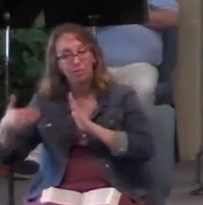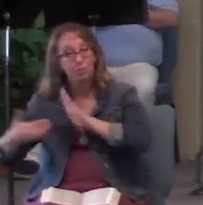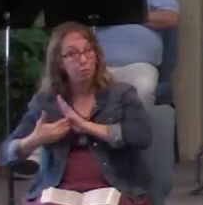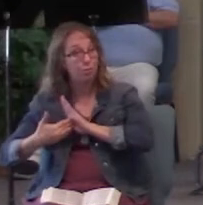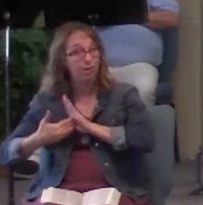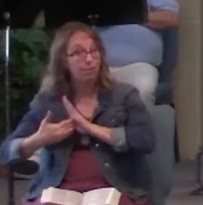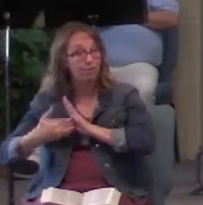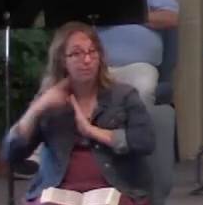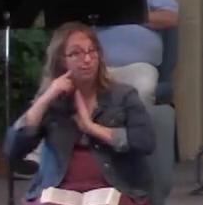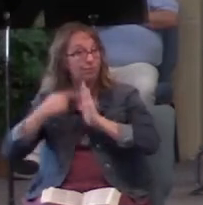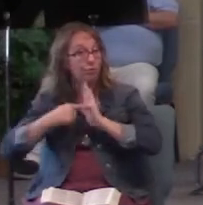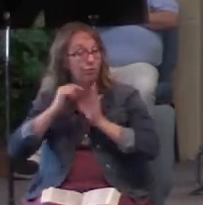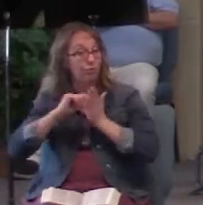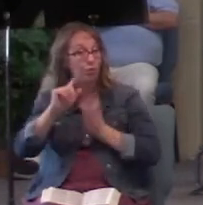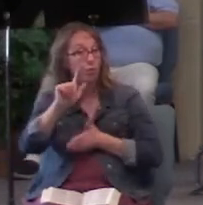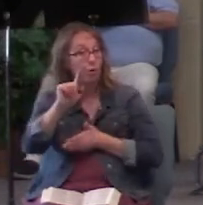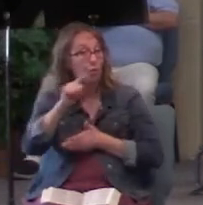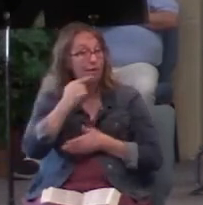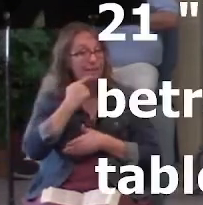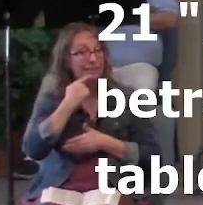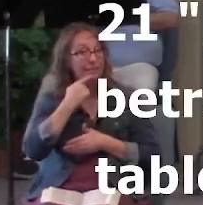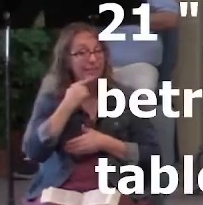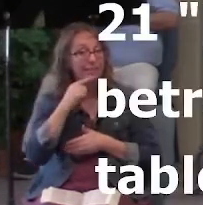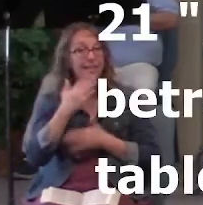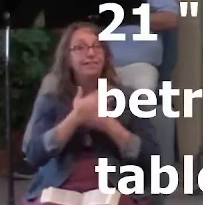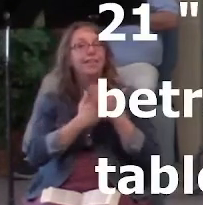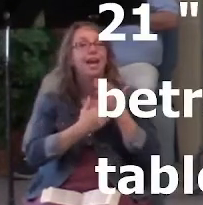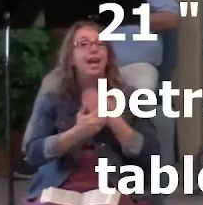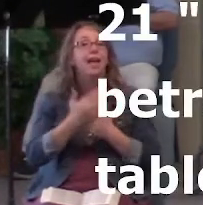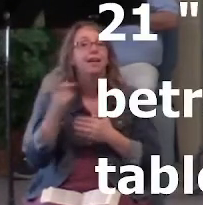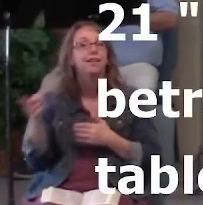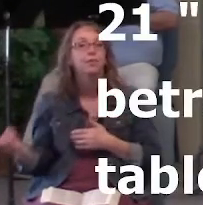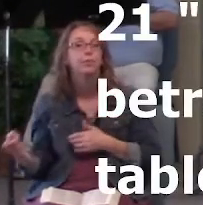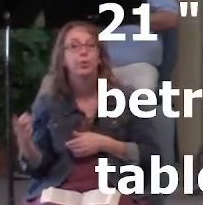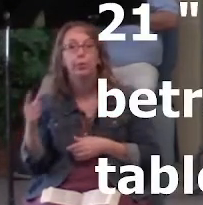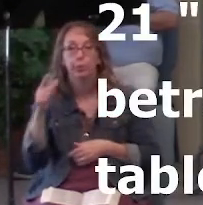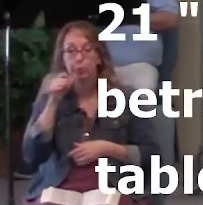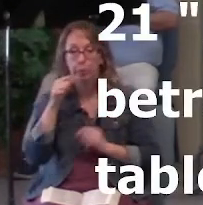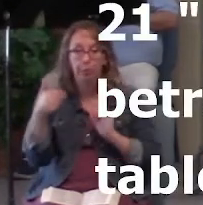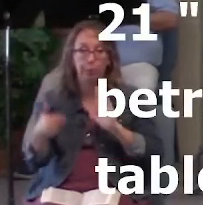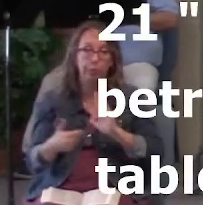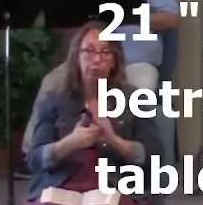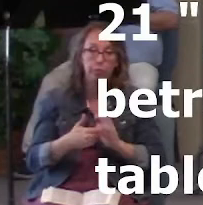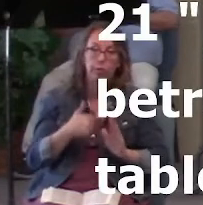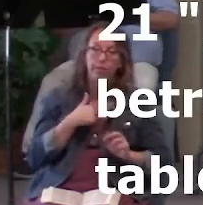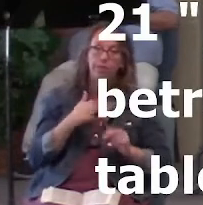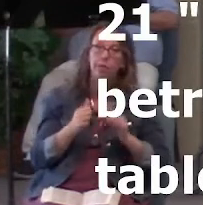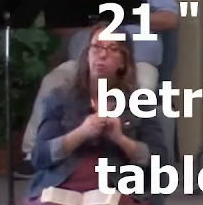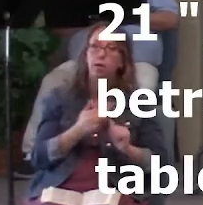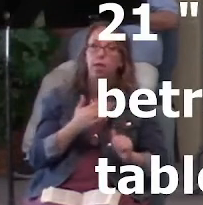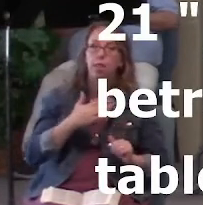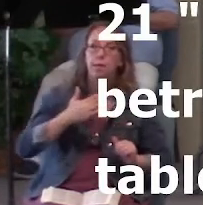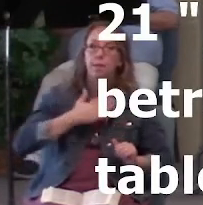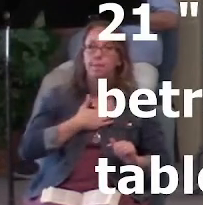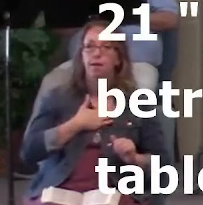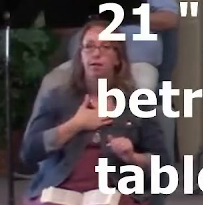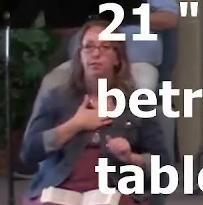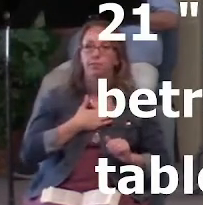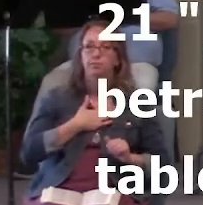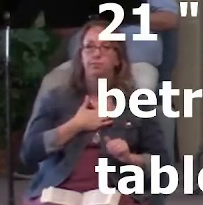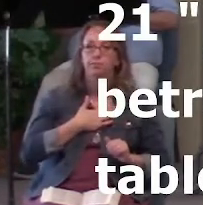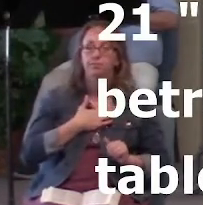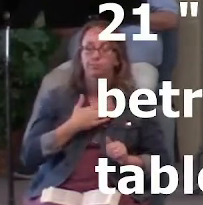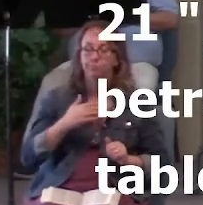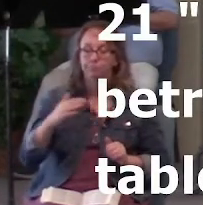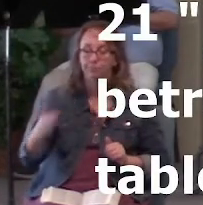verse 21, "Behold, the hand of the one betraying me is with mine on the table." The